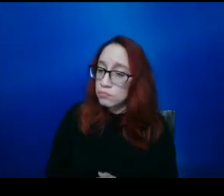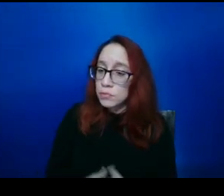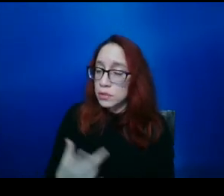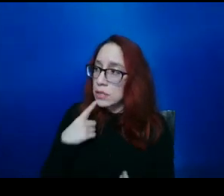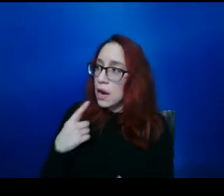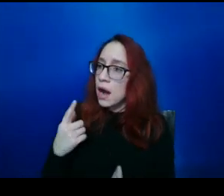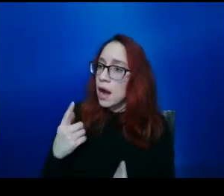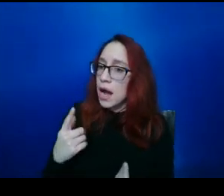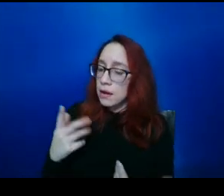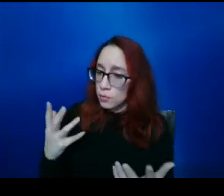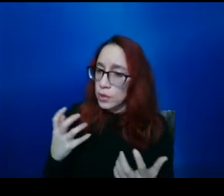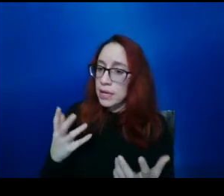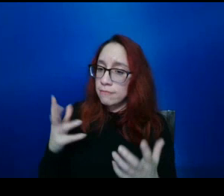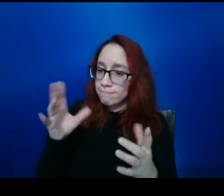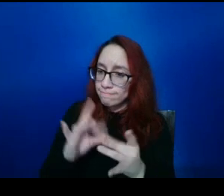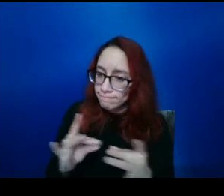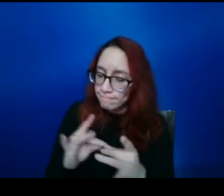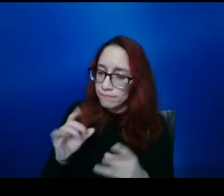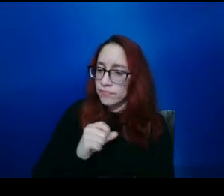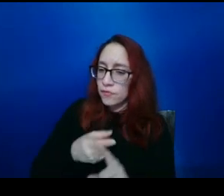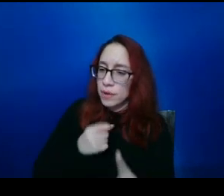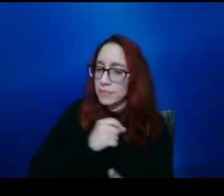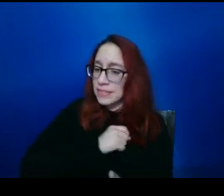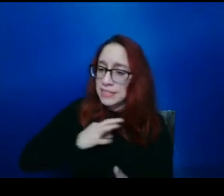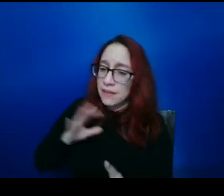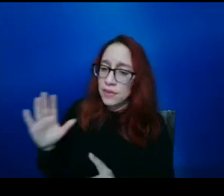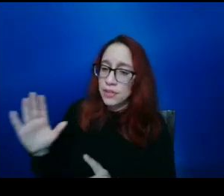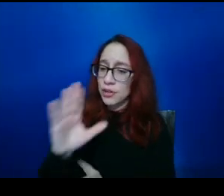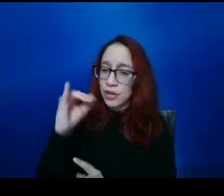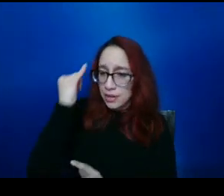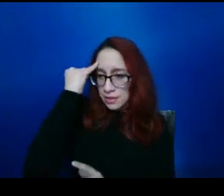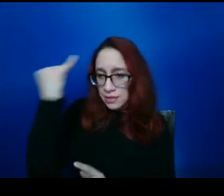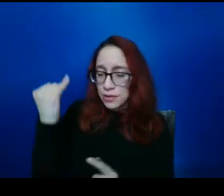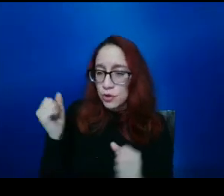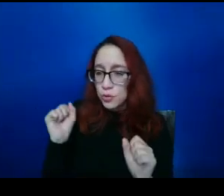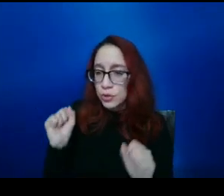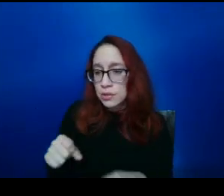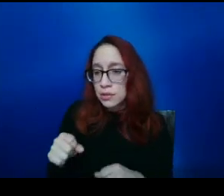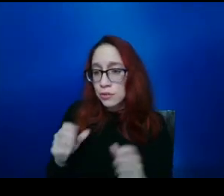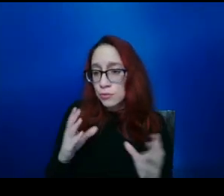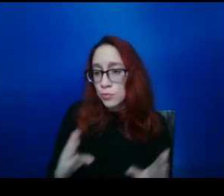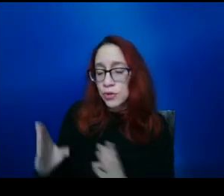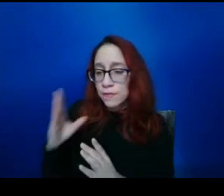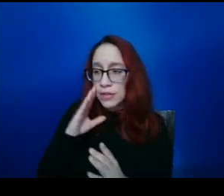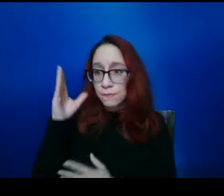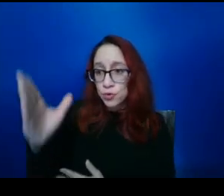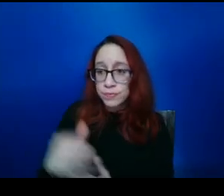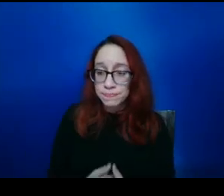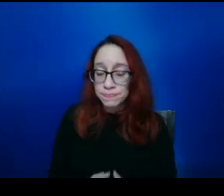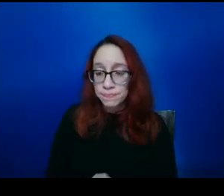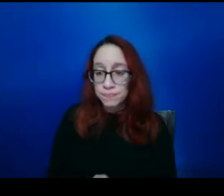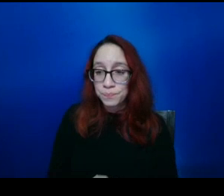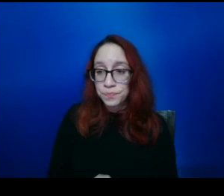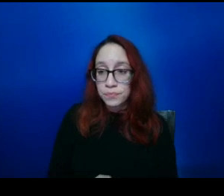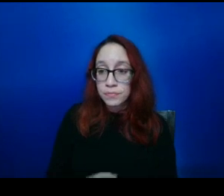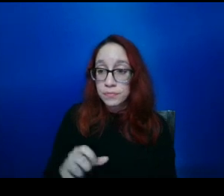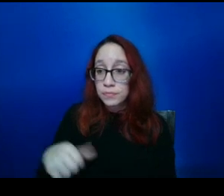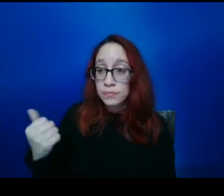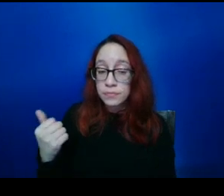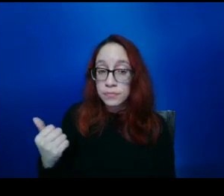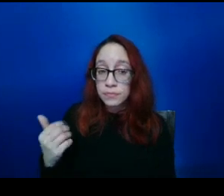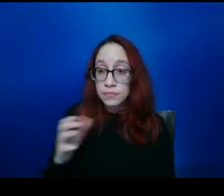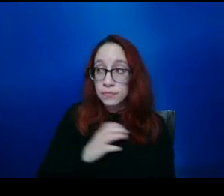to hearing from staff of what their ideas may be on how we can prepare for that in the future. Was there anything else,